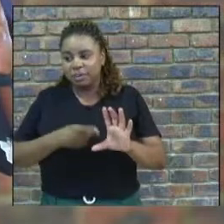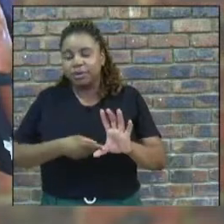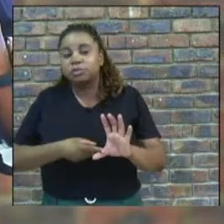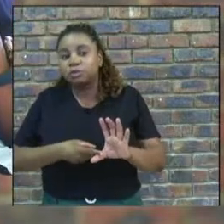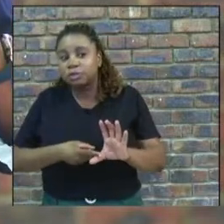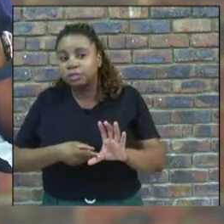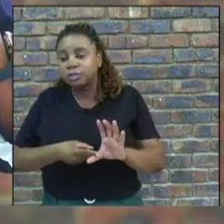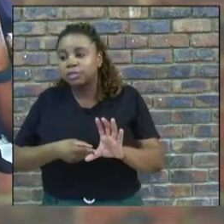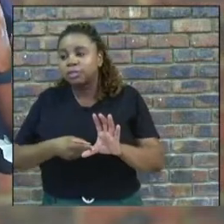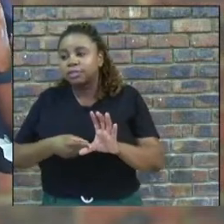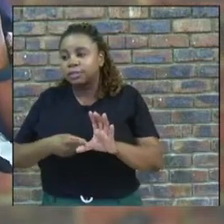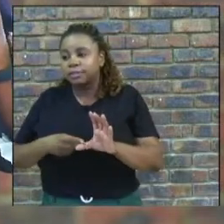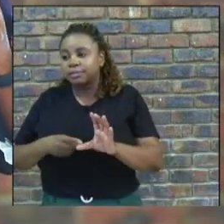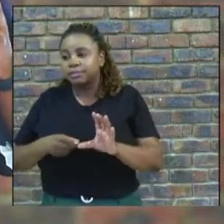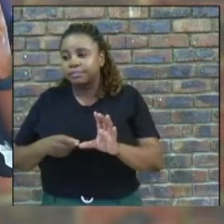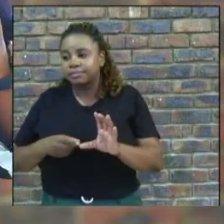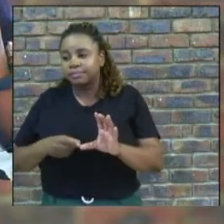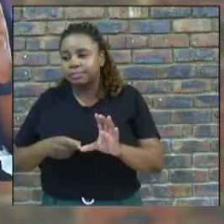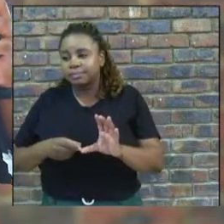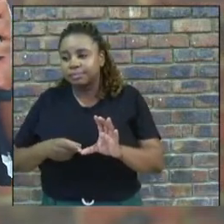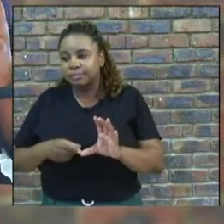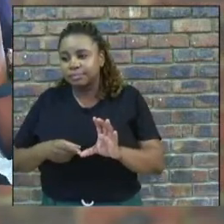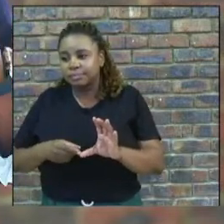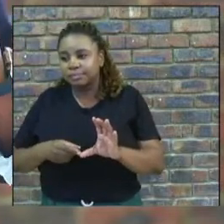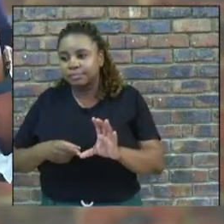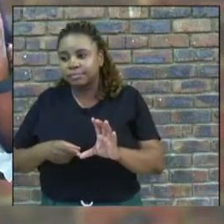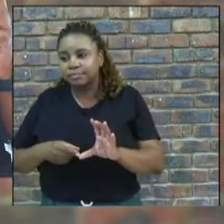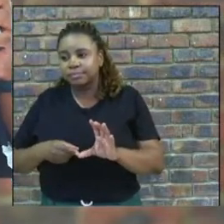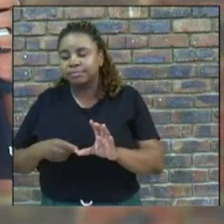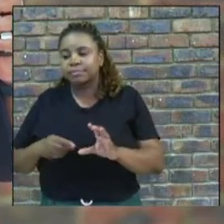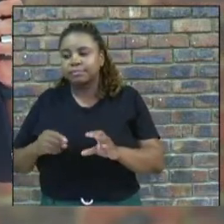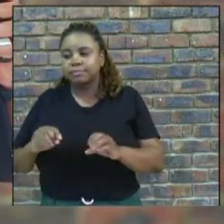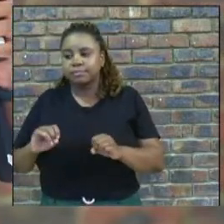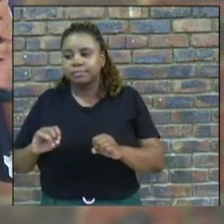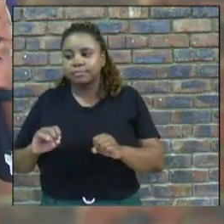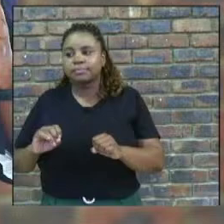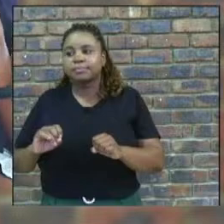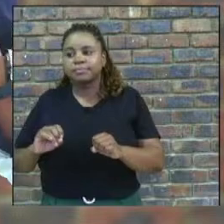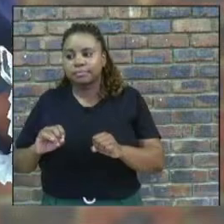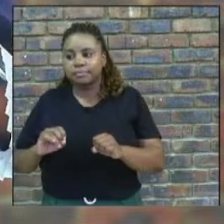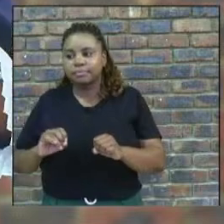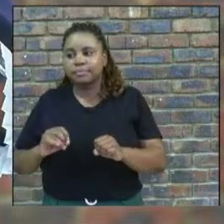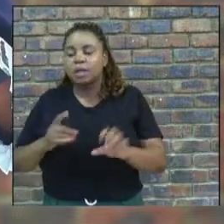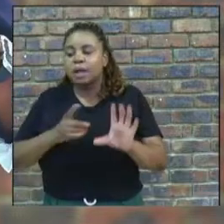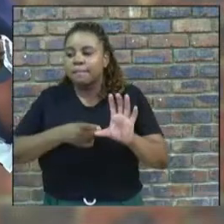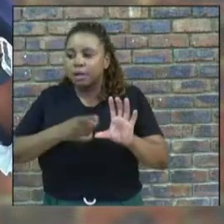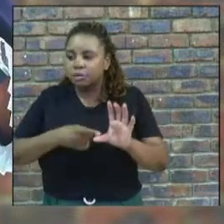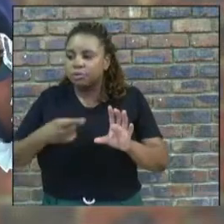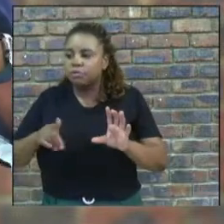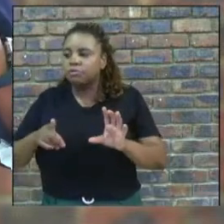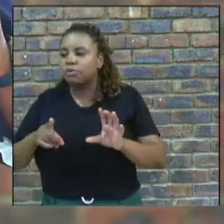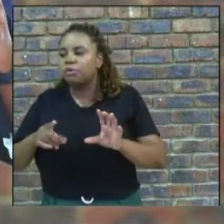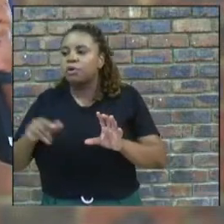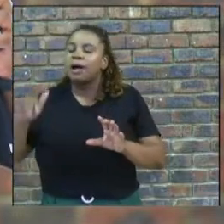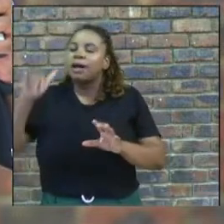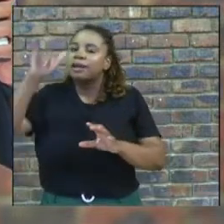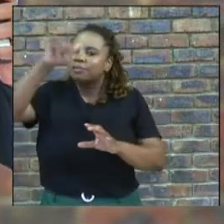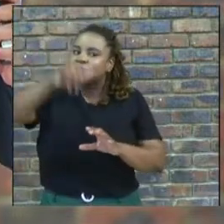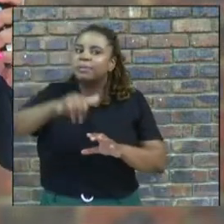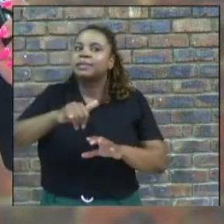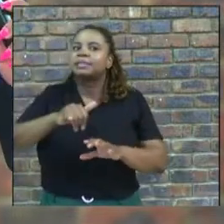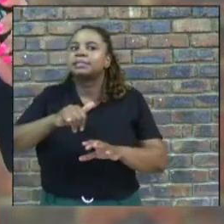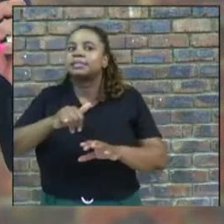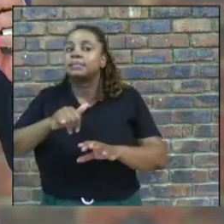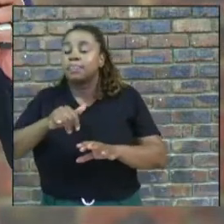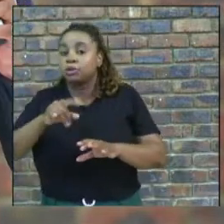e leng gore e berekisiwa go khanna di aeroplane. So ke yona oil